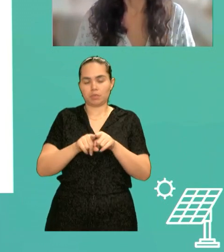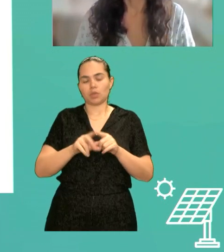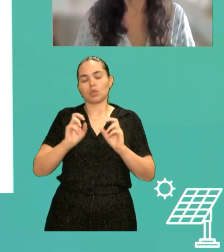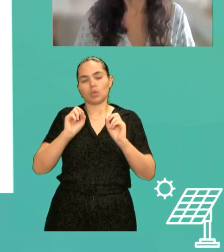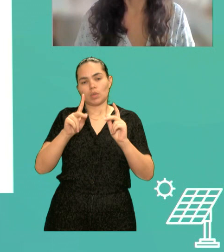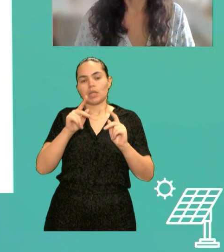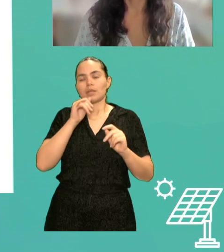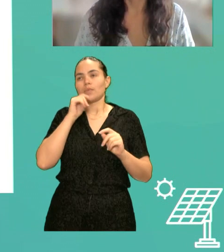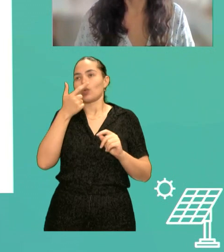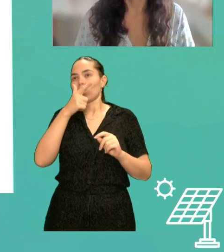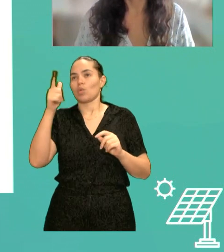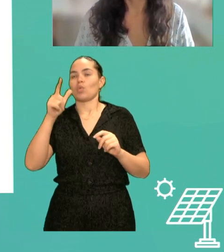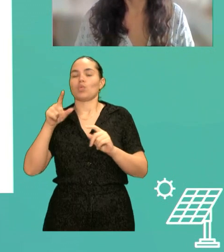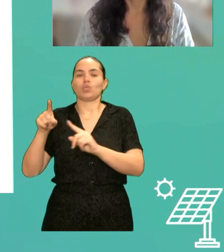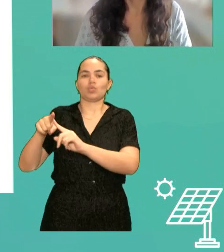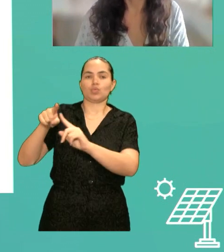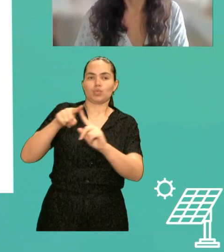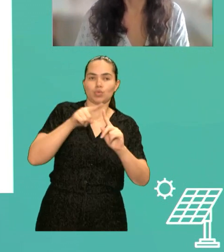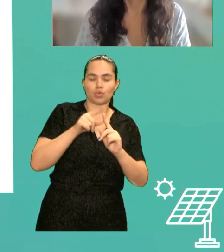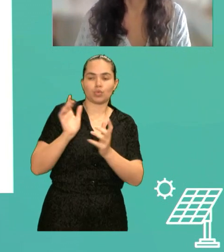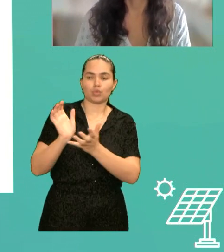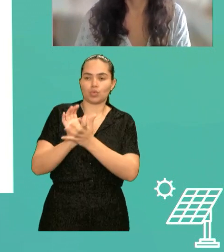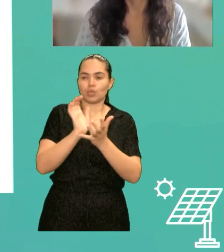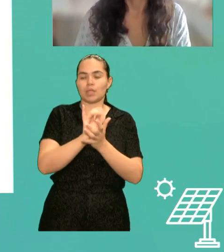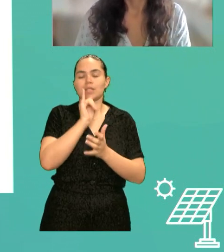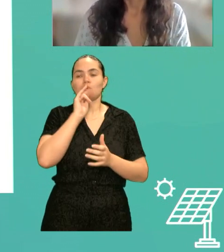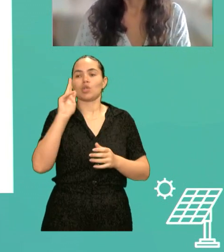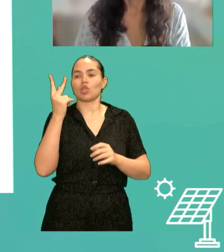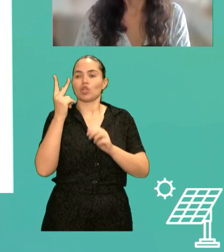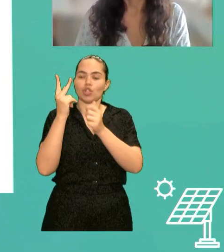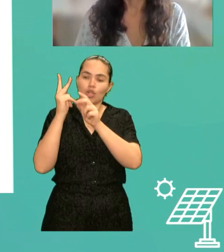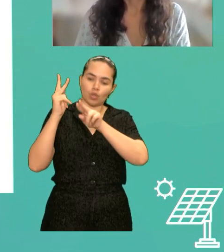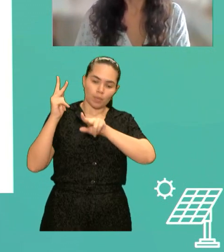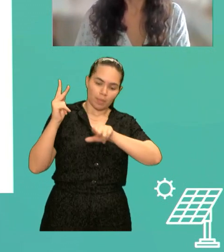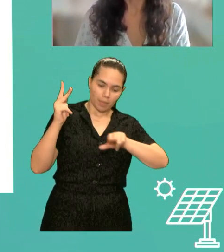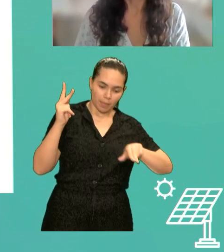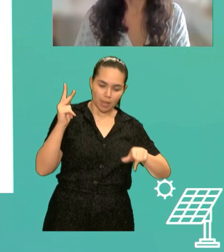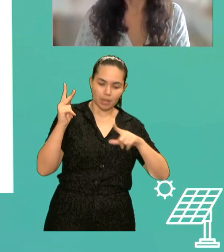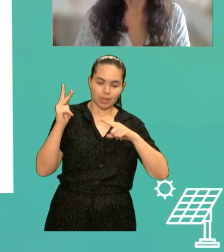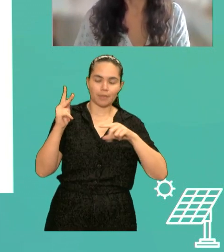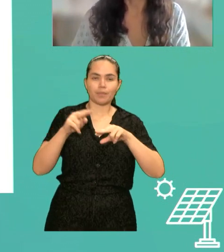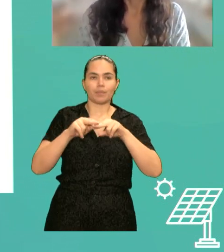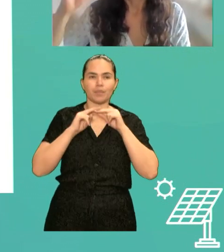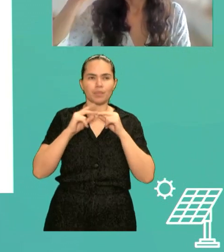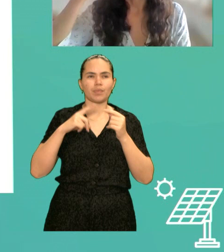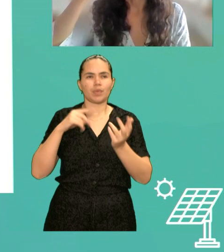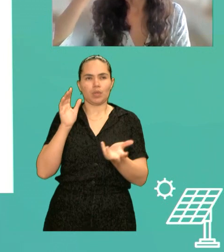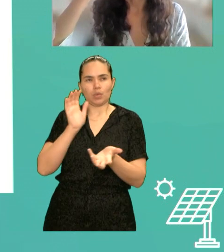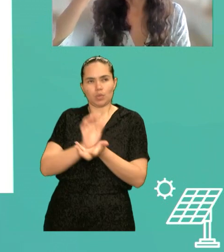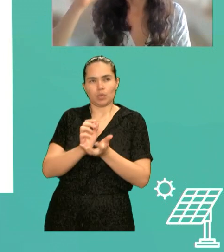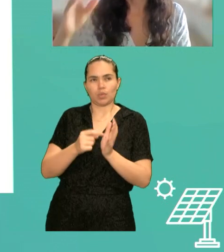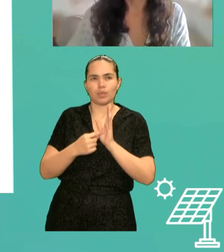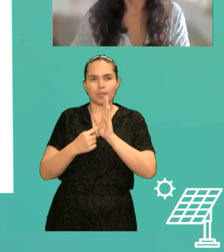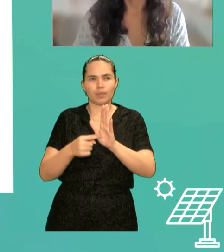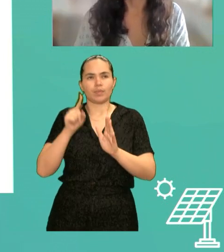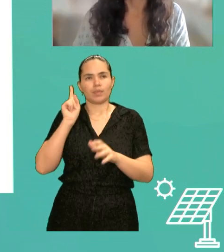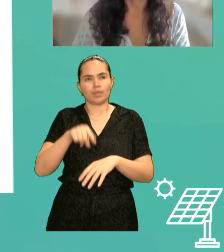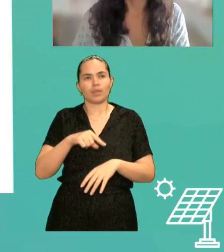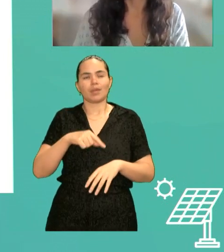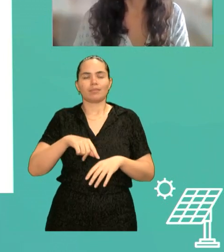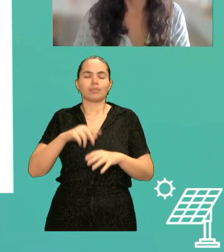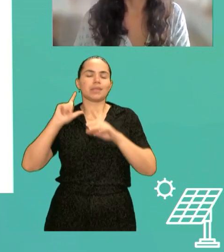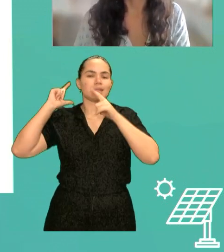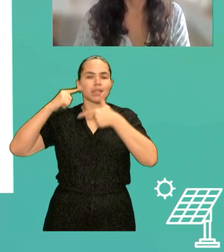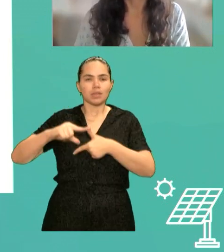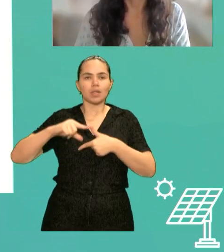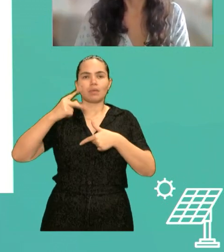hydrogen, and Siemens Group is a very traditional group in Brazil. We are in Brazil for more than